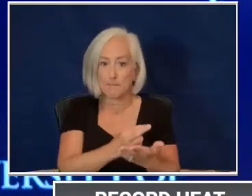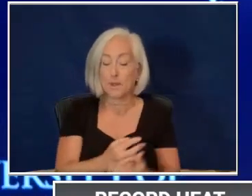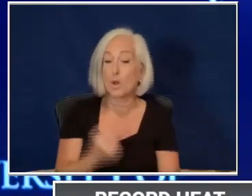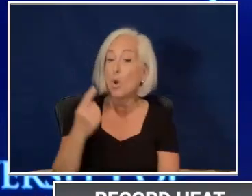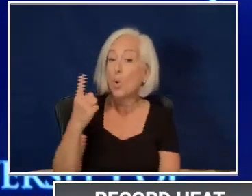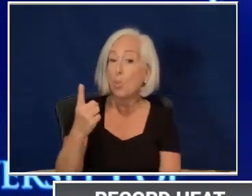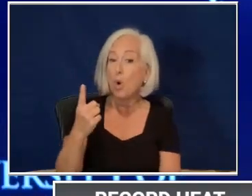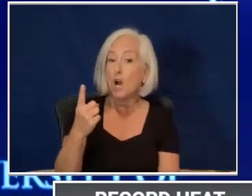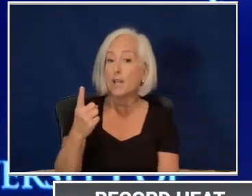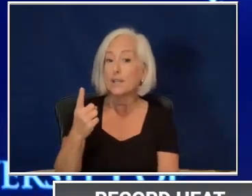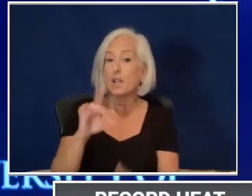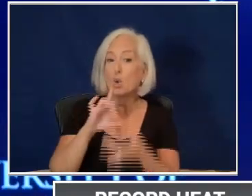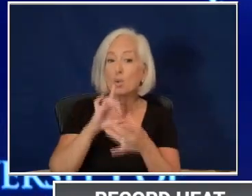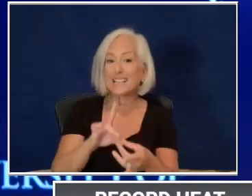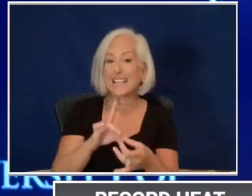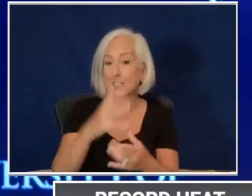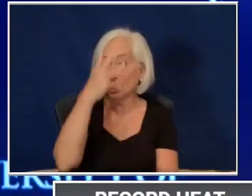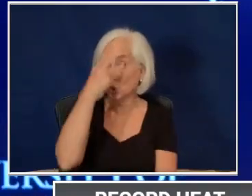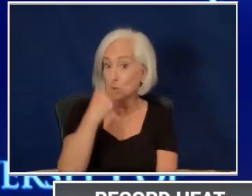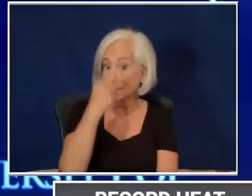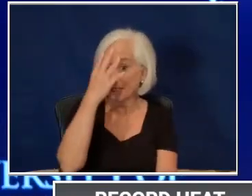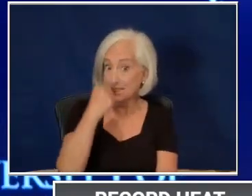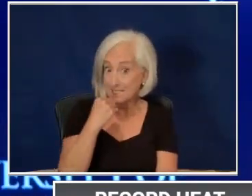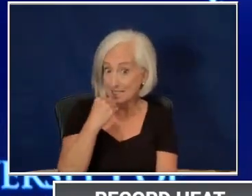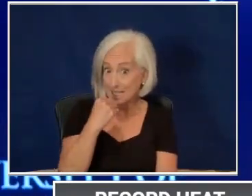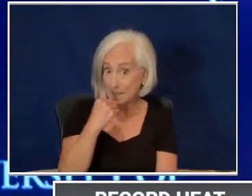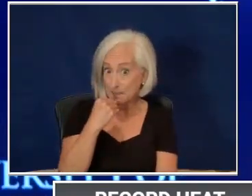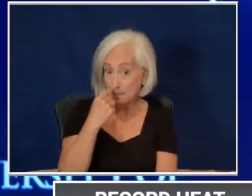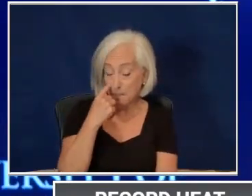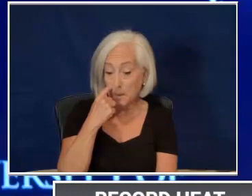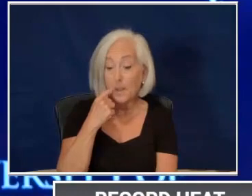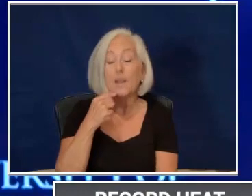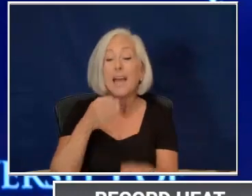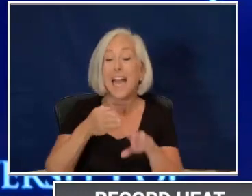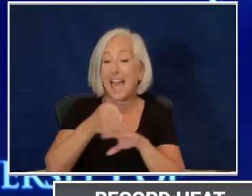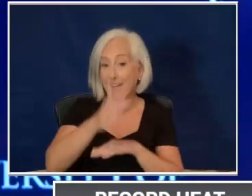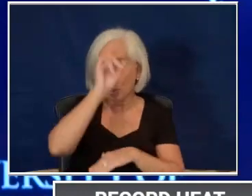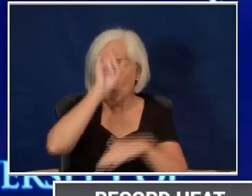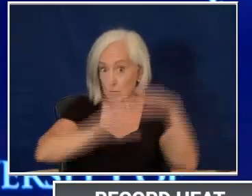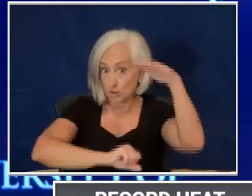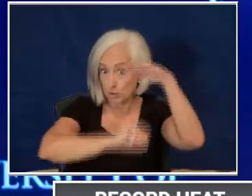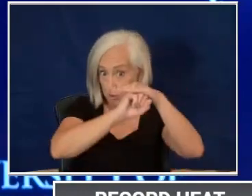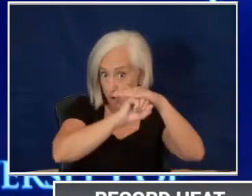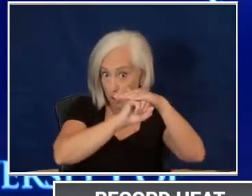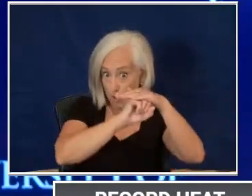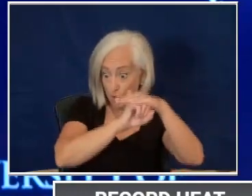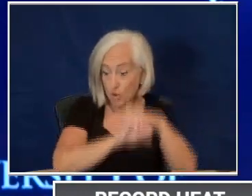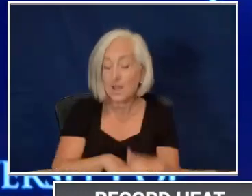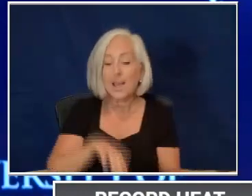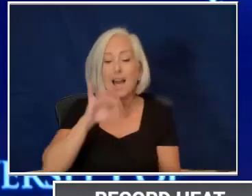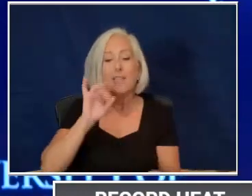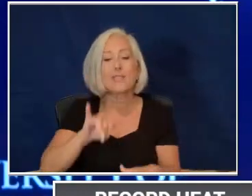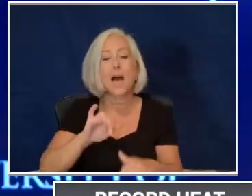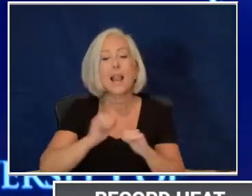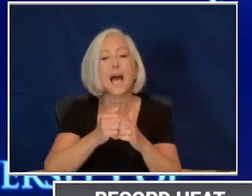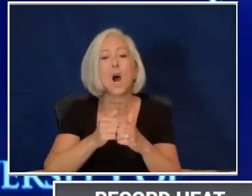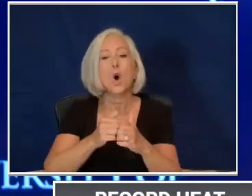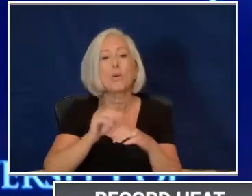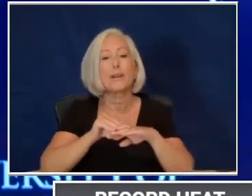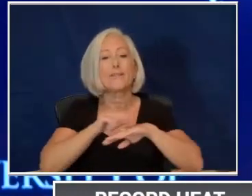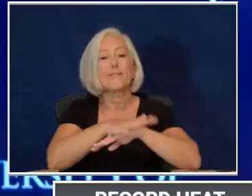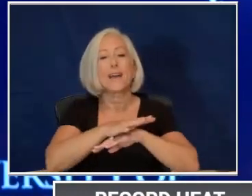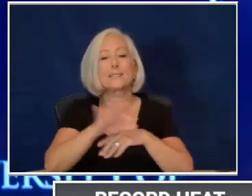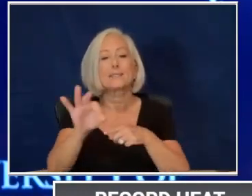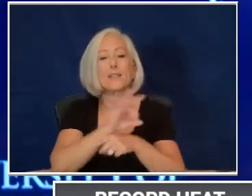stroke and how that sleep quality might be different, and also how that might affect their function and their functional recovery. And then the